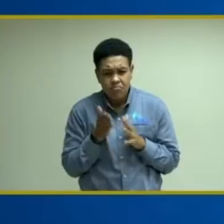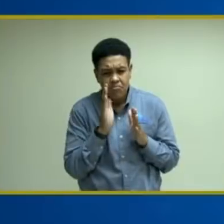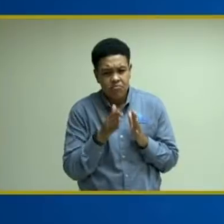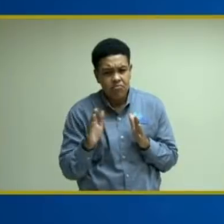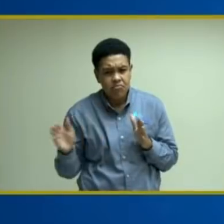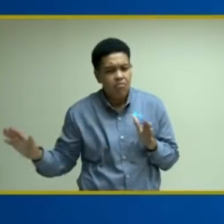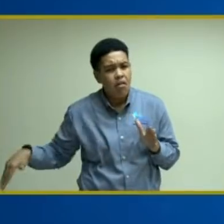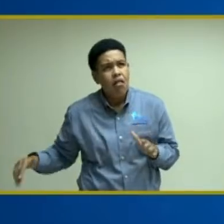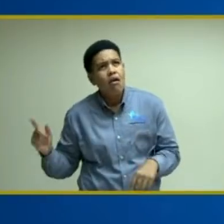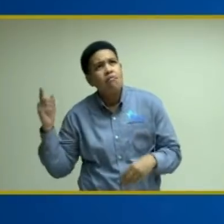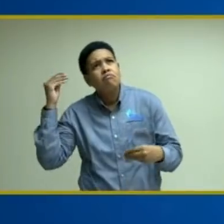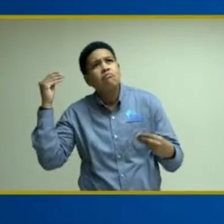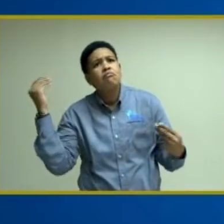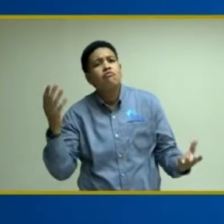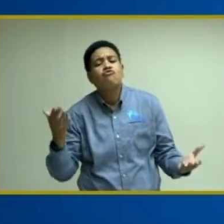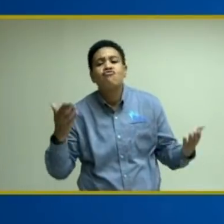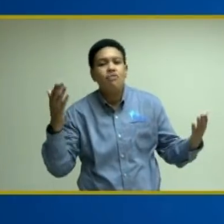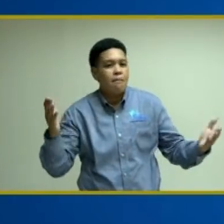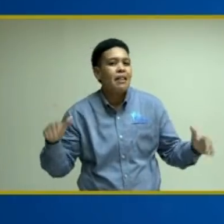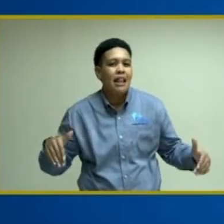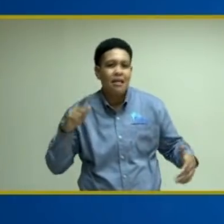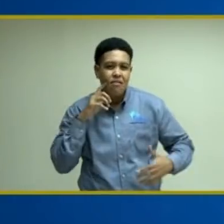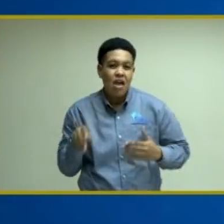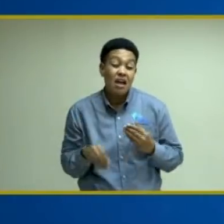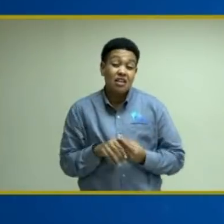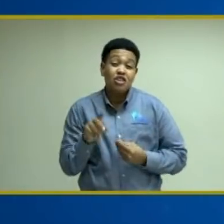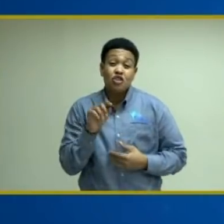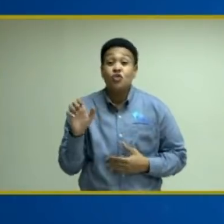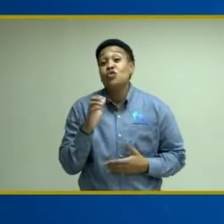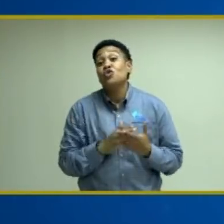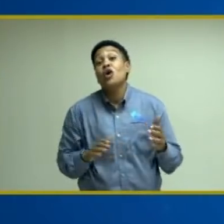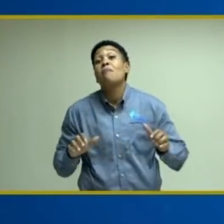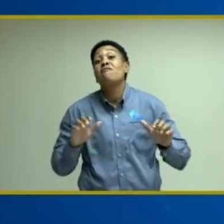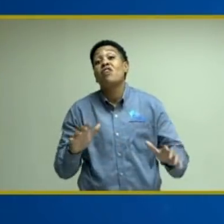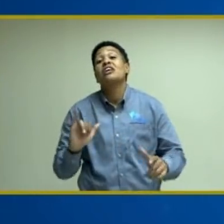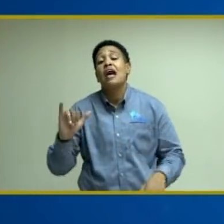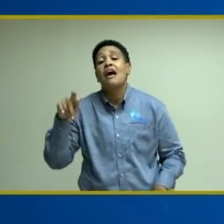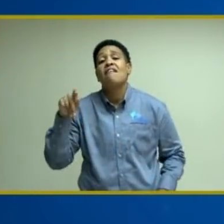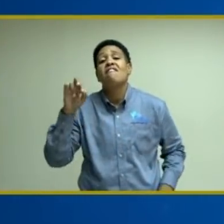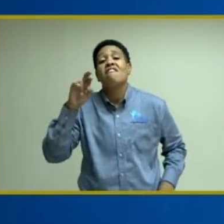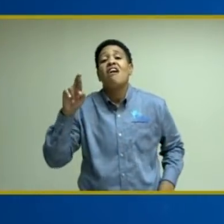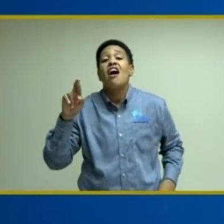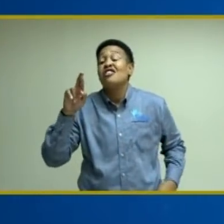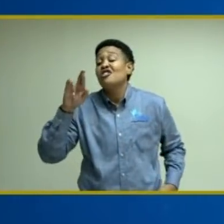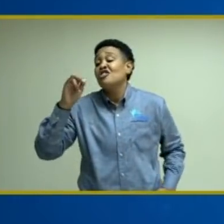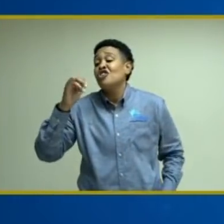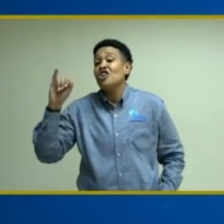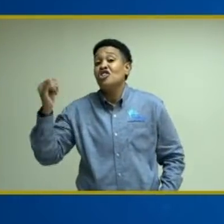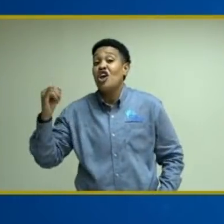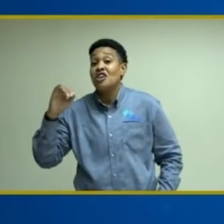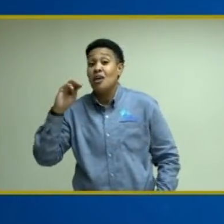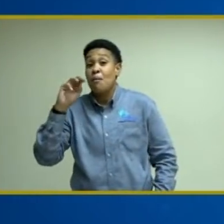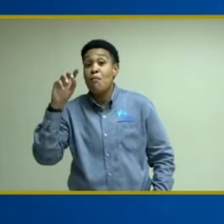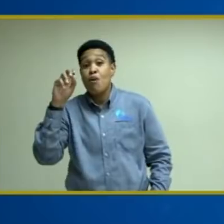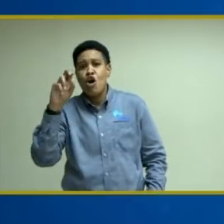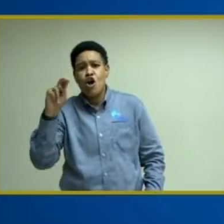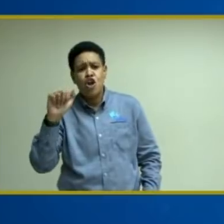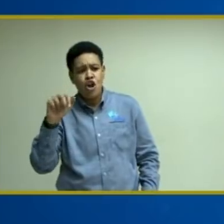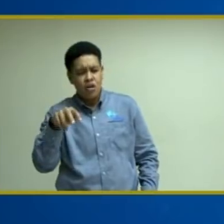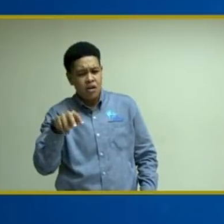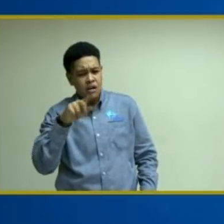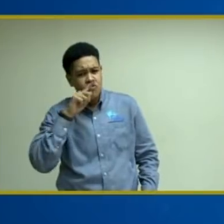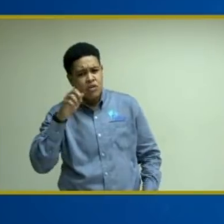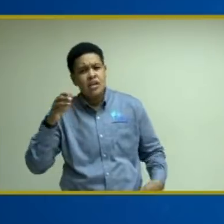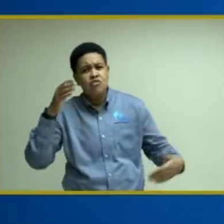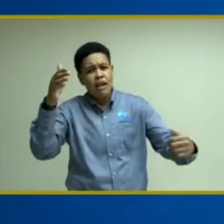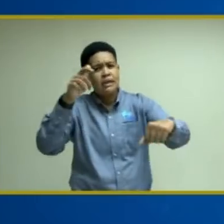for this additional dose. Some manufacturers, such as Pfizer, Johnson & Johnson, Moderna, have recommended